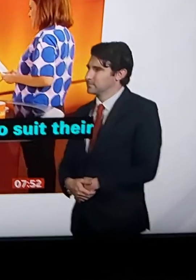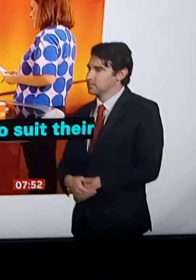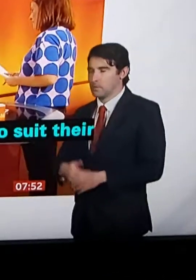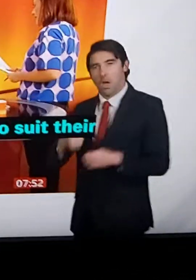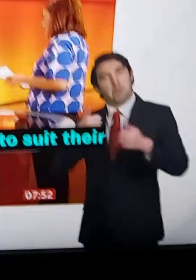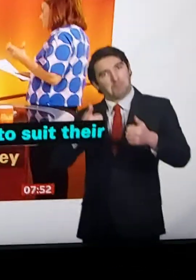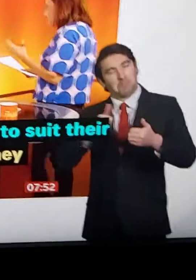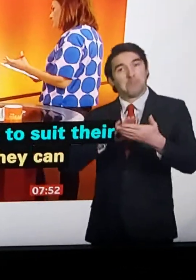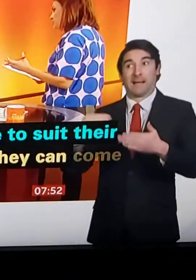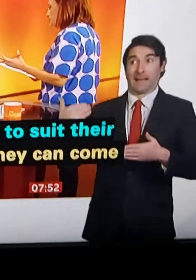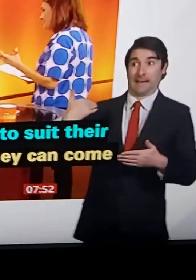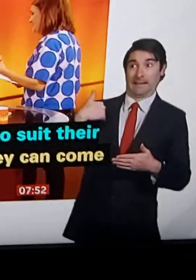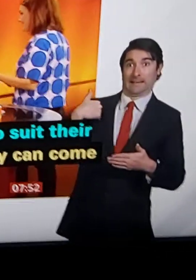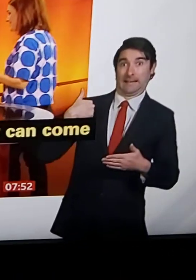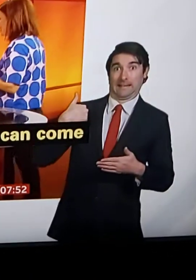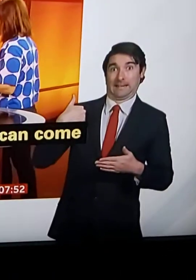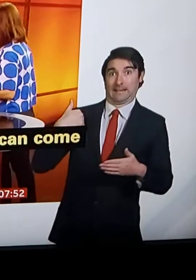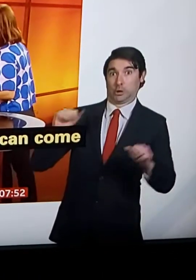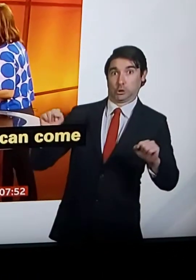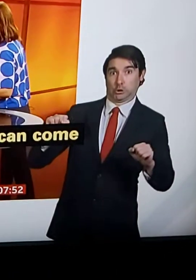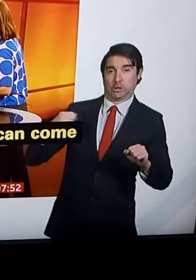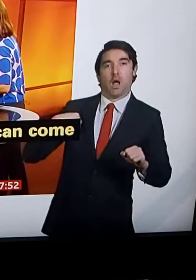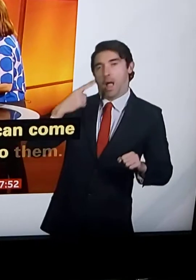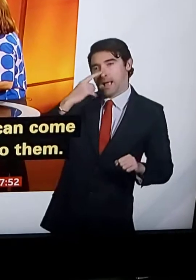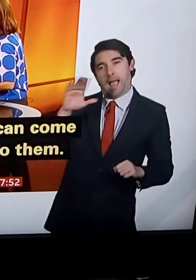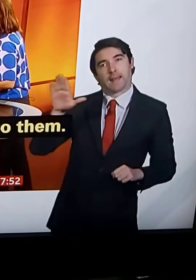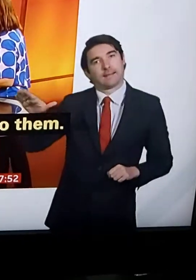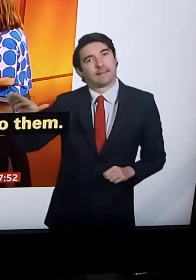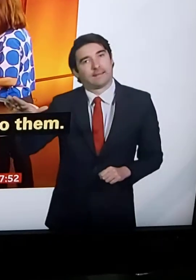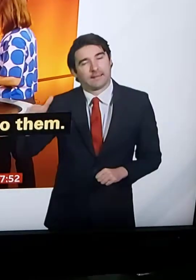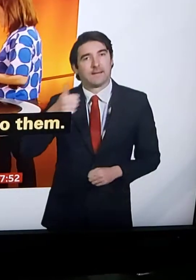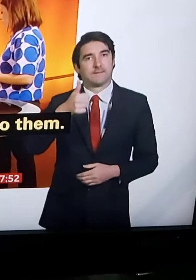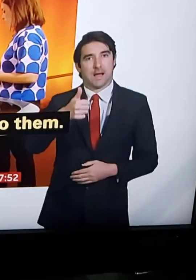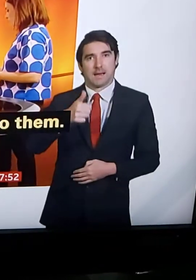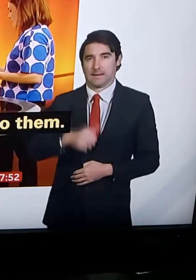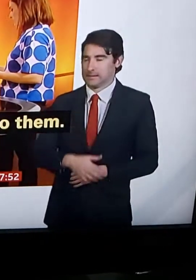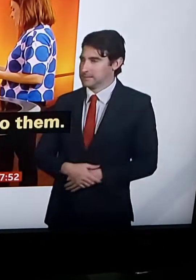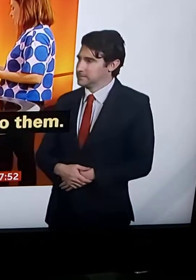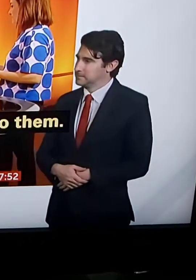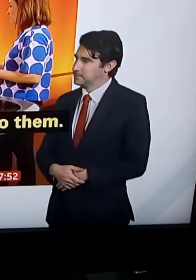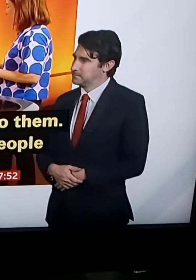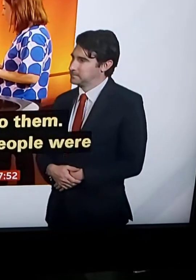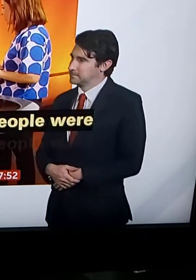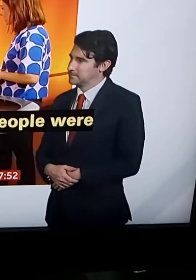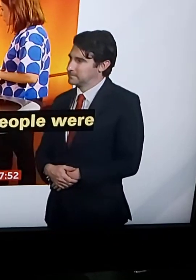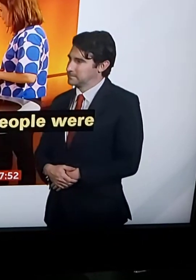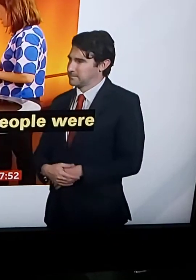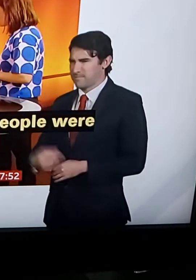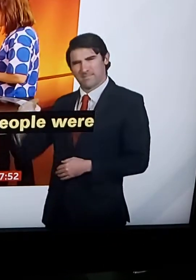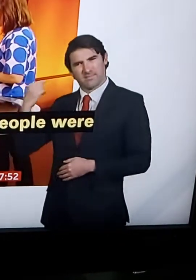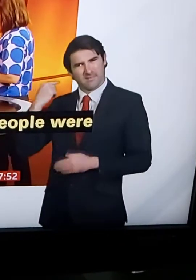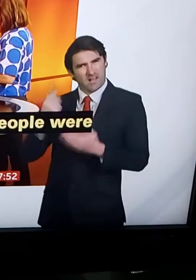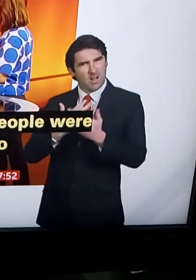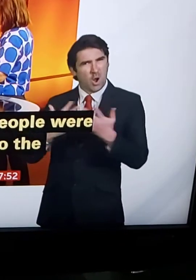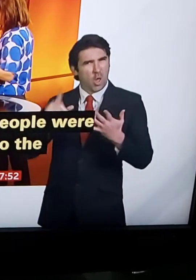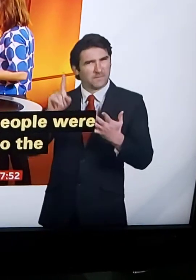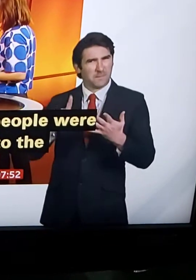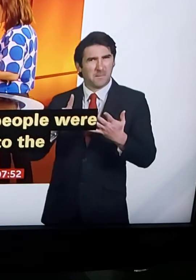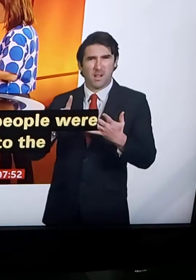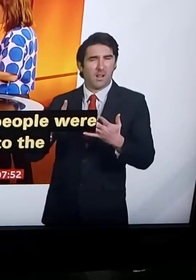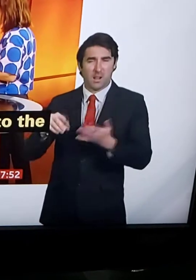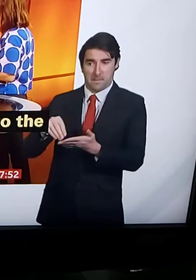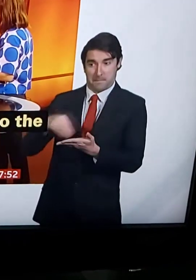good to know. Some concern that 16,000 people were overpaid in the first round, weren't they, to the tune of £12 million in total